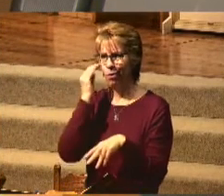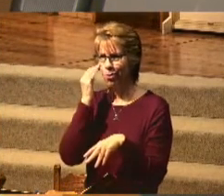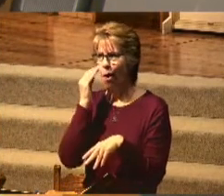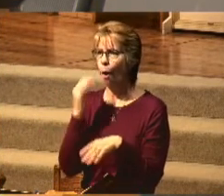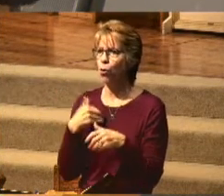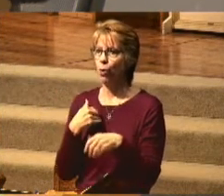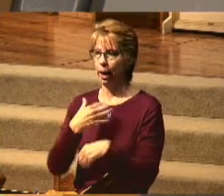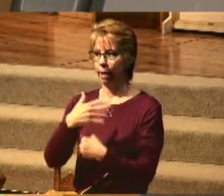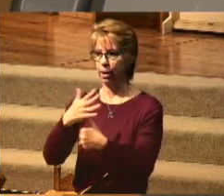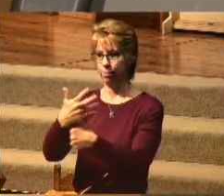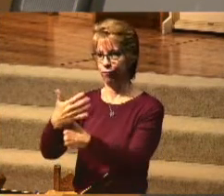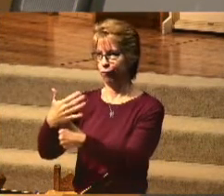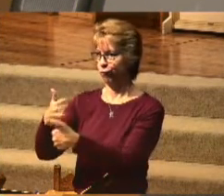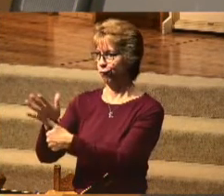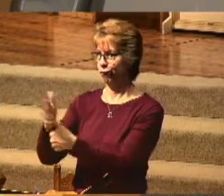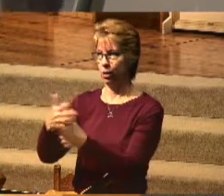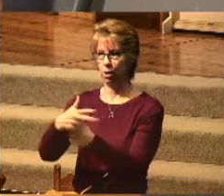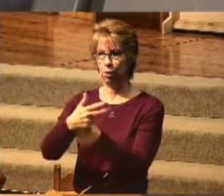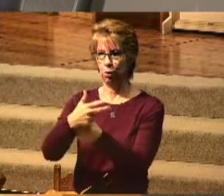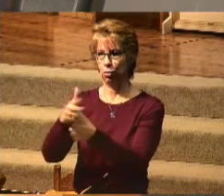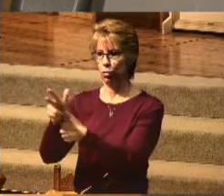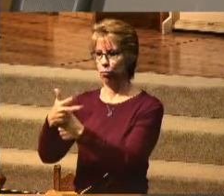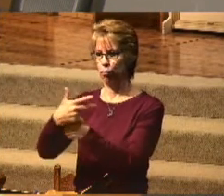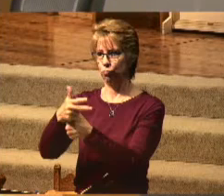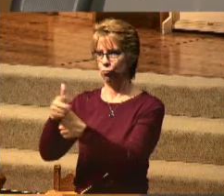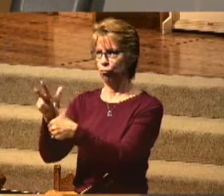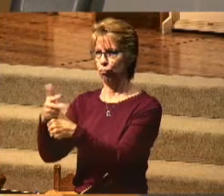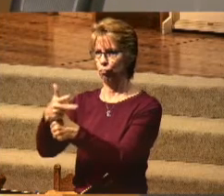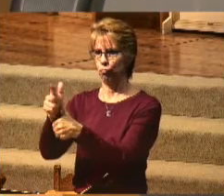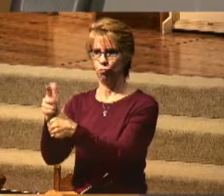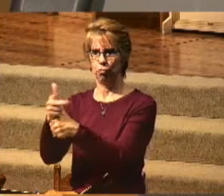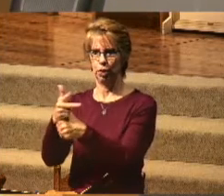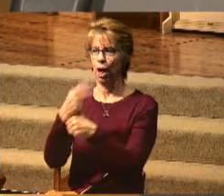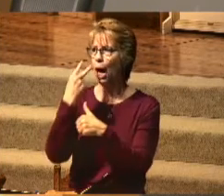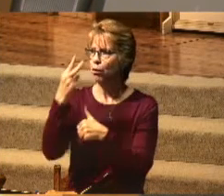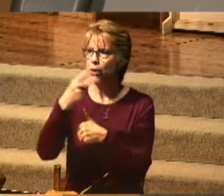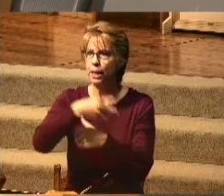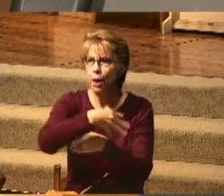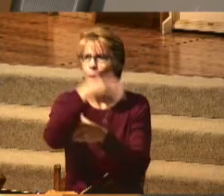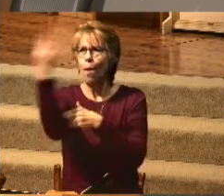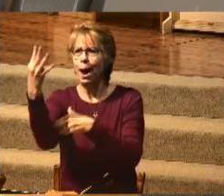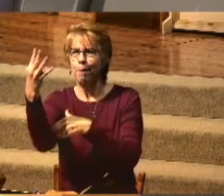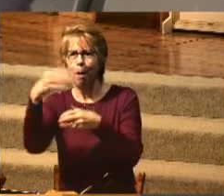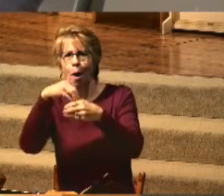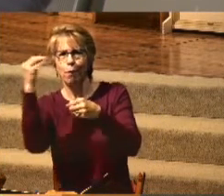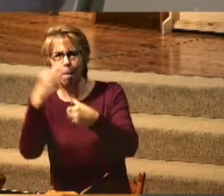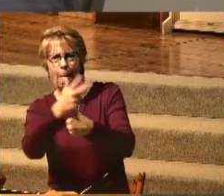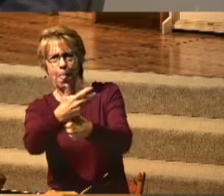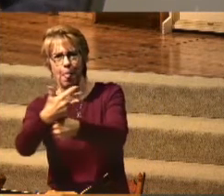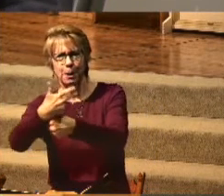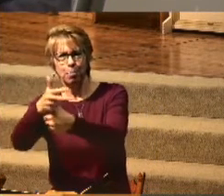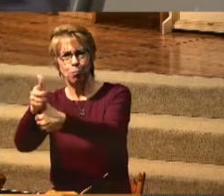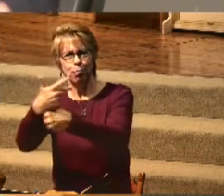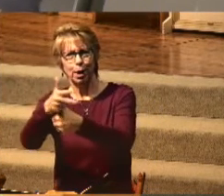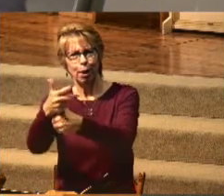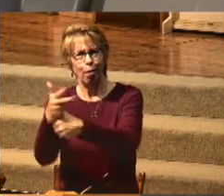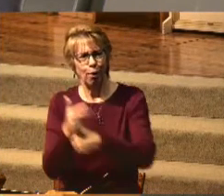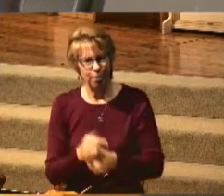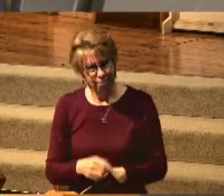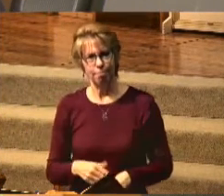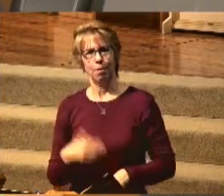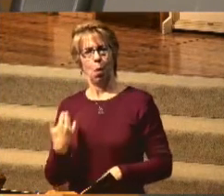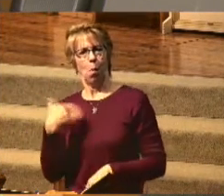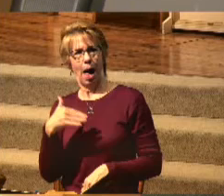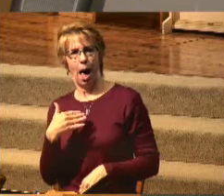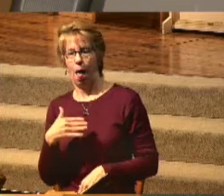at home certain times and you'll see a rainbow off the sprinkler. And I think the best one I've ever seen is at